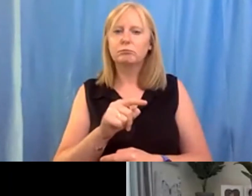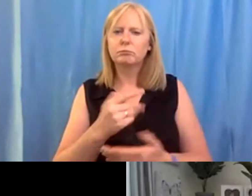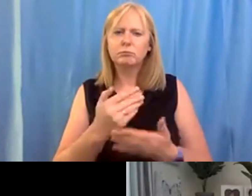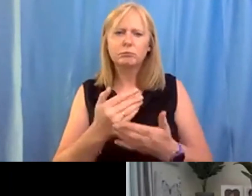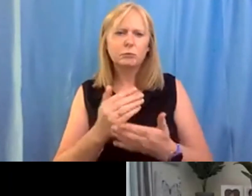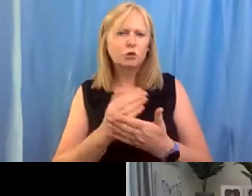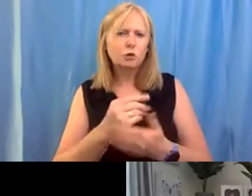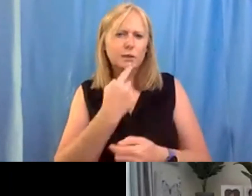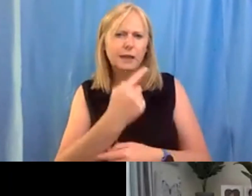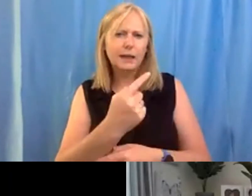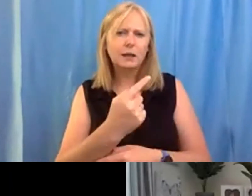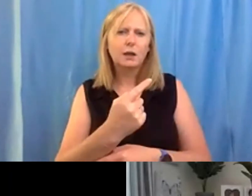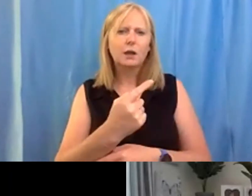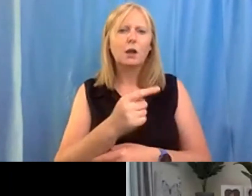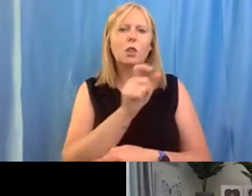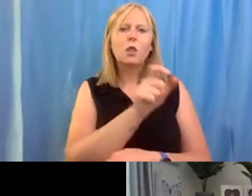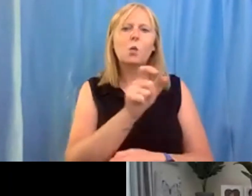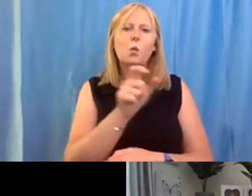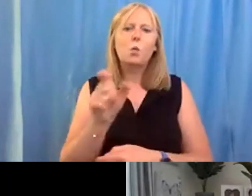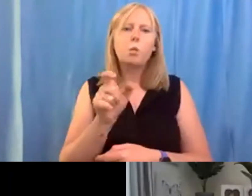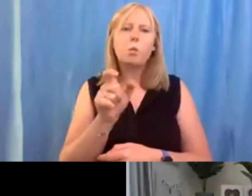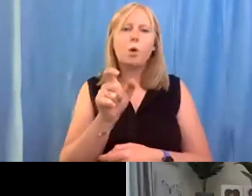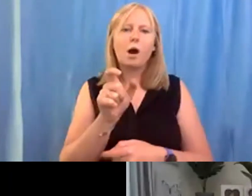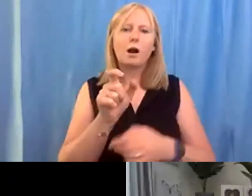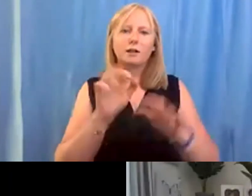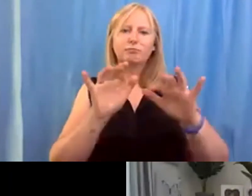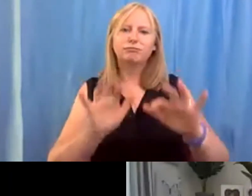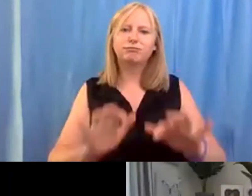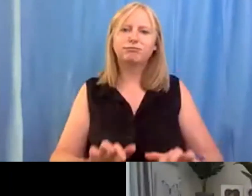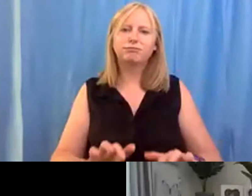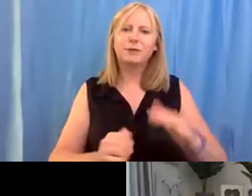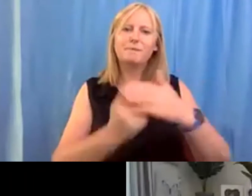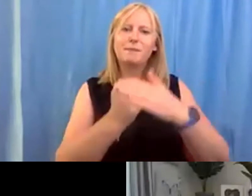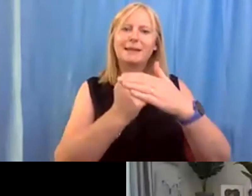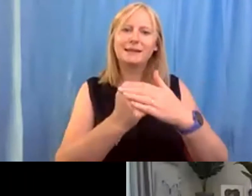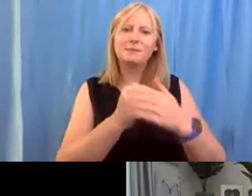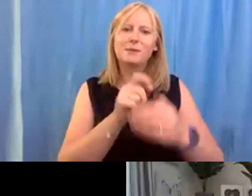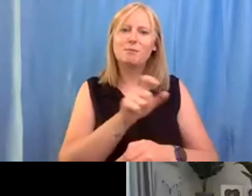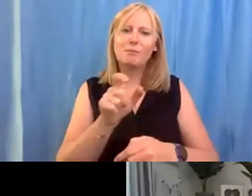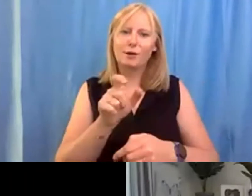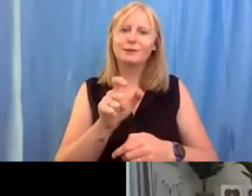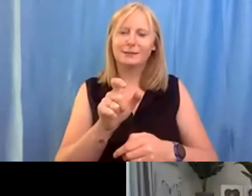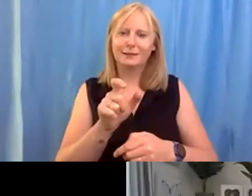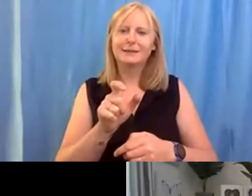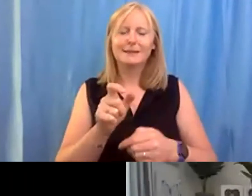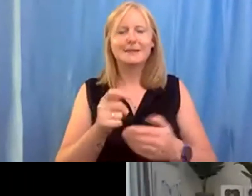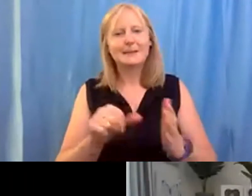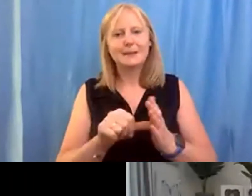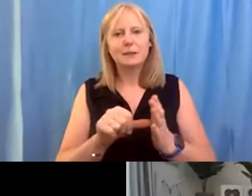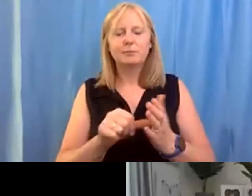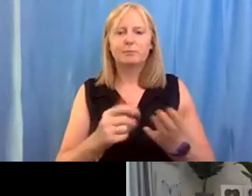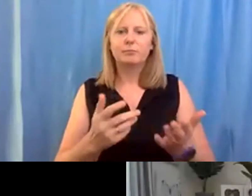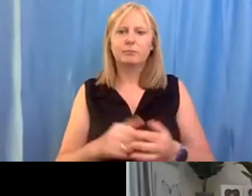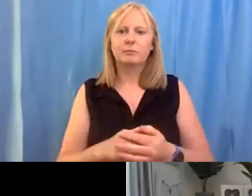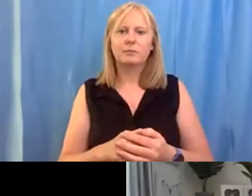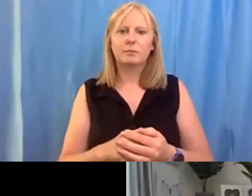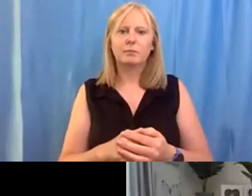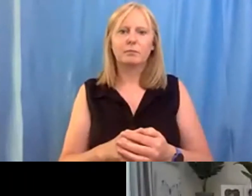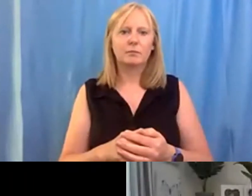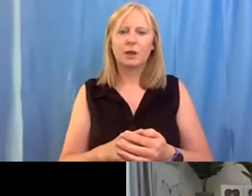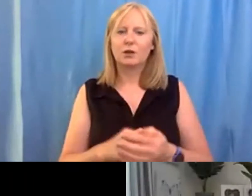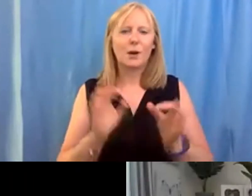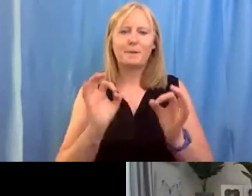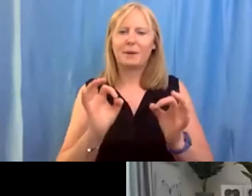it was the word count within the boxes can be. Yeah, Robert had talked about that, yeah. Yeah, absolutely. And it's not ideal.